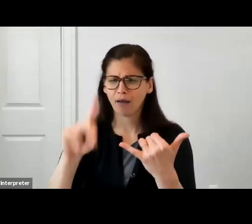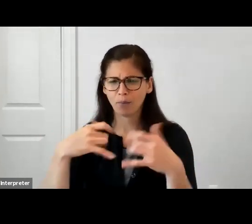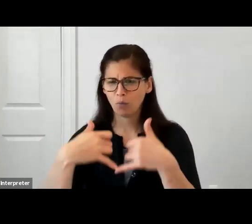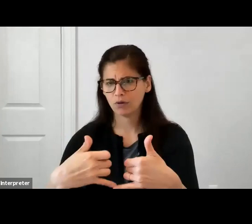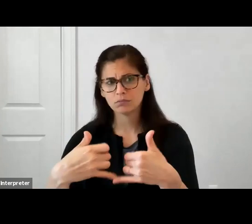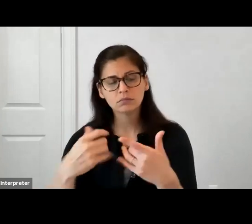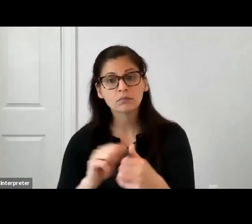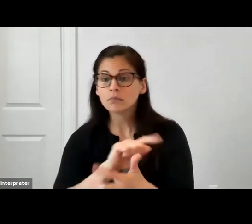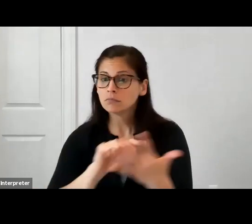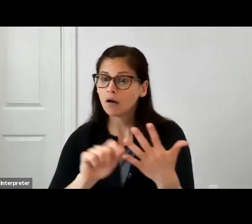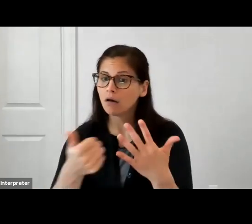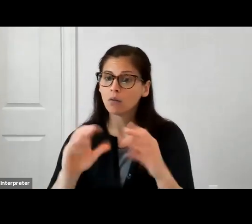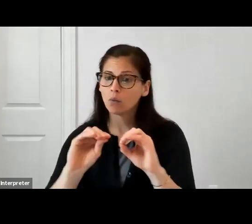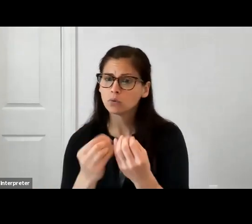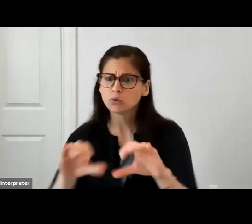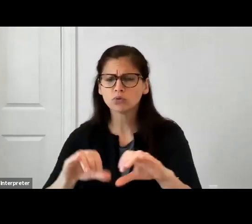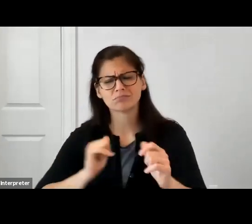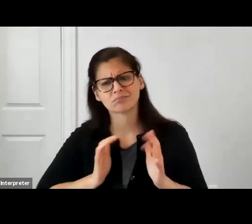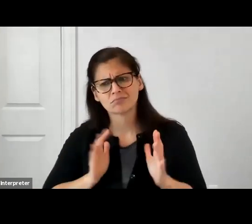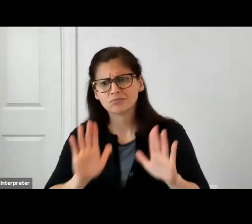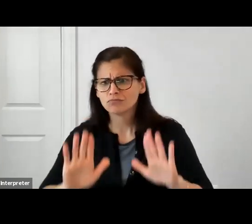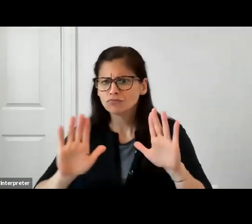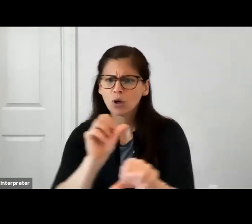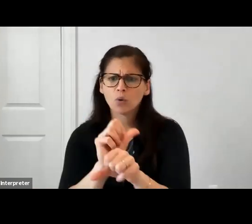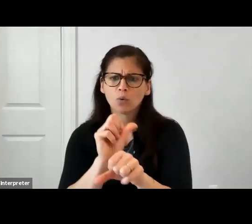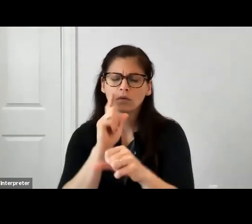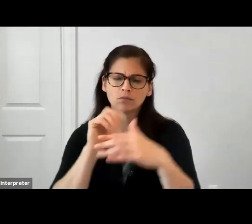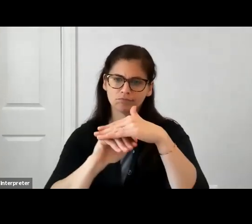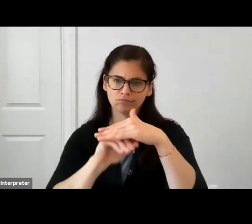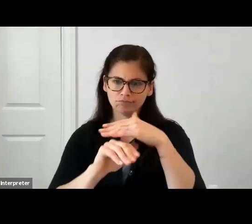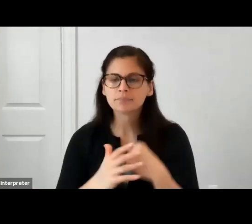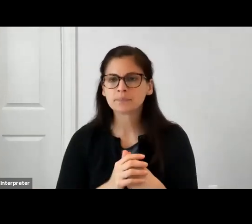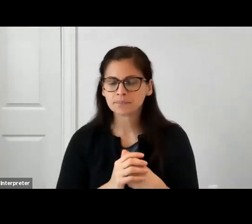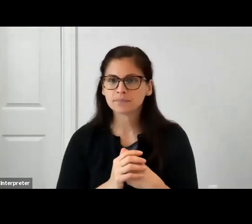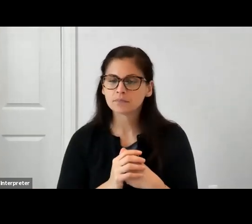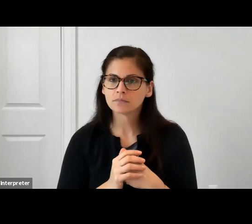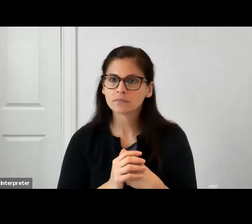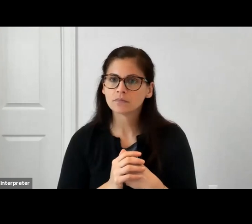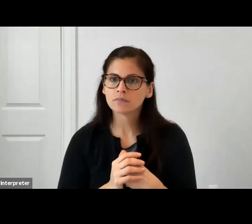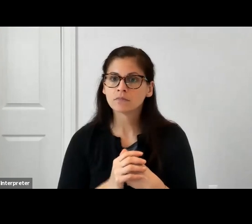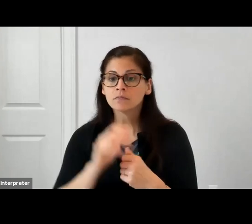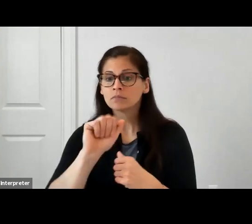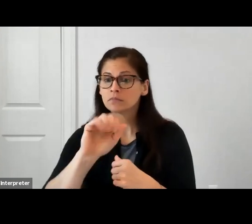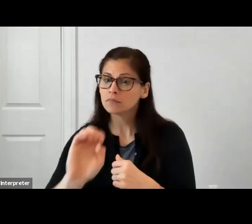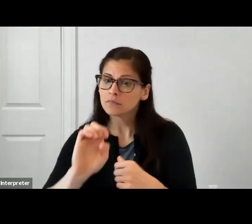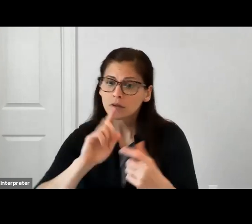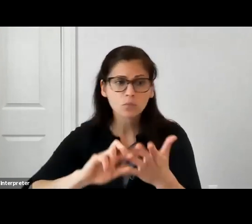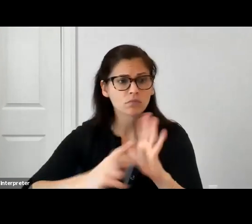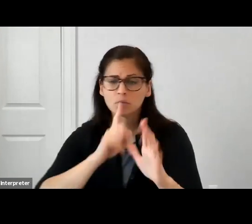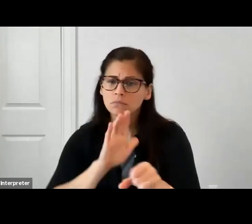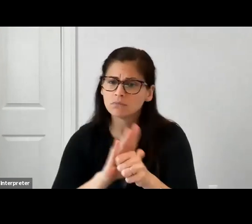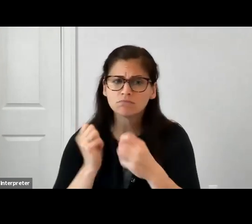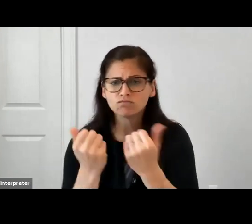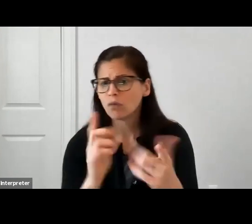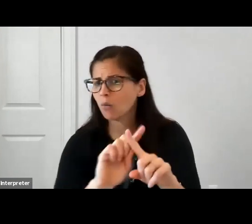among other organizations doing incredible work for the access space. ArtsEmerson is committed to providing opportunities for everyone to connect